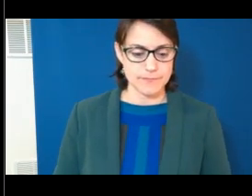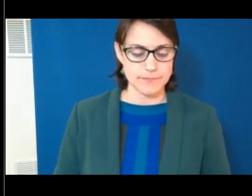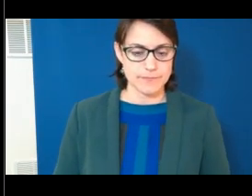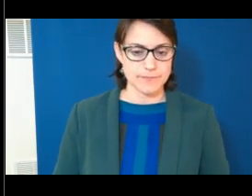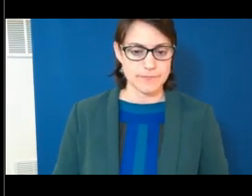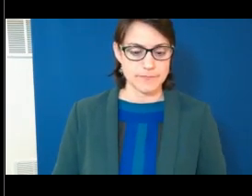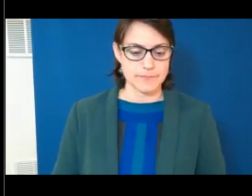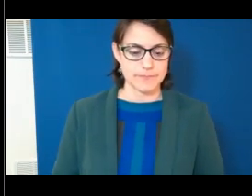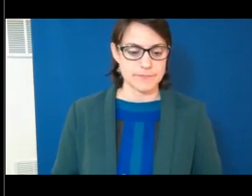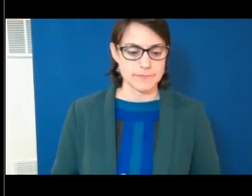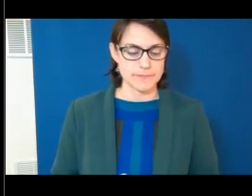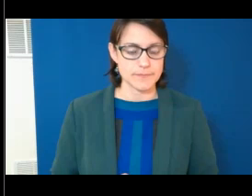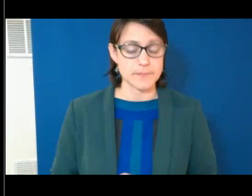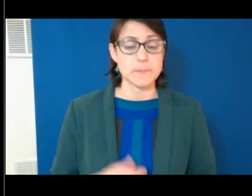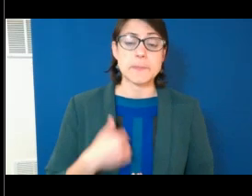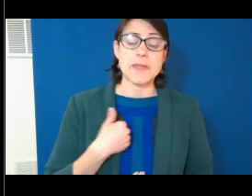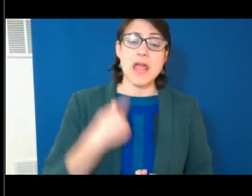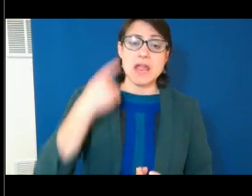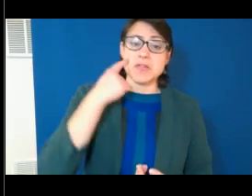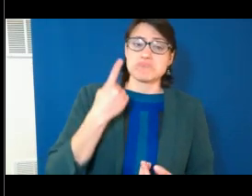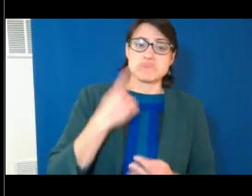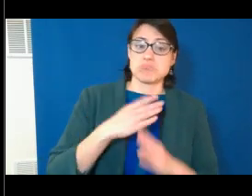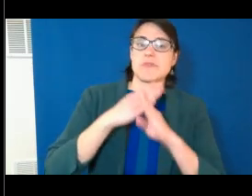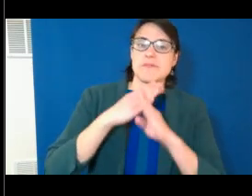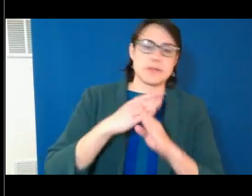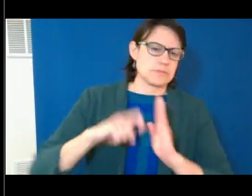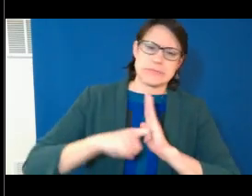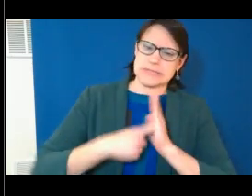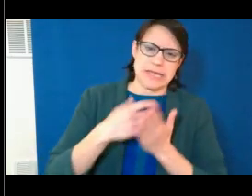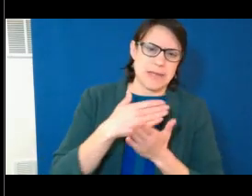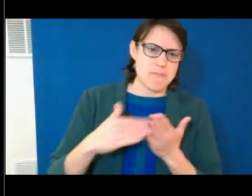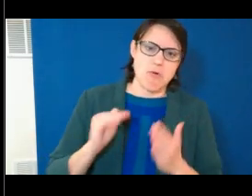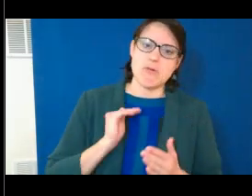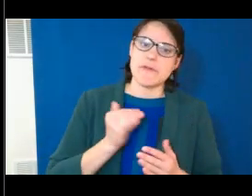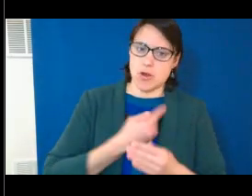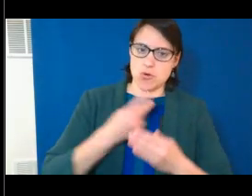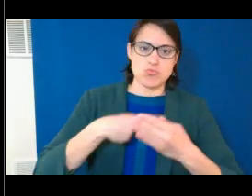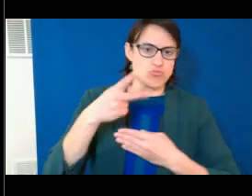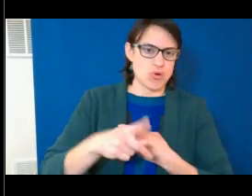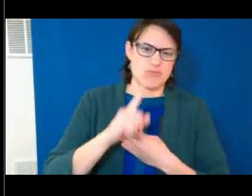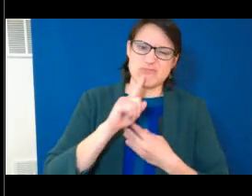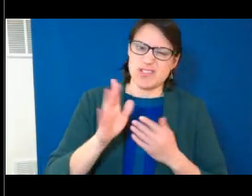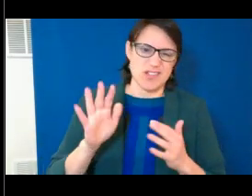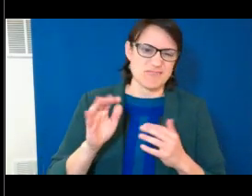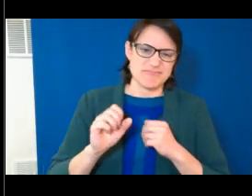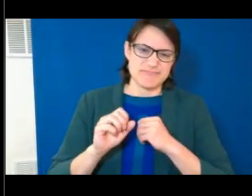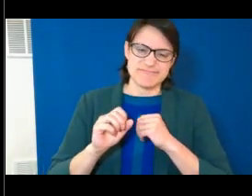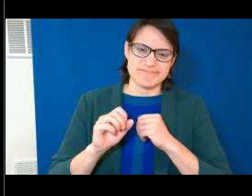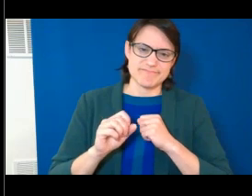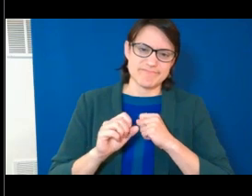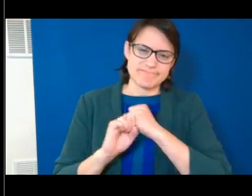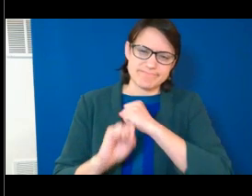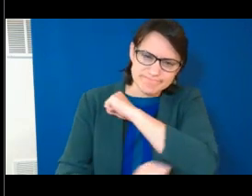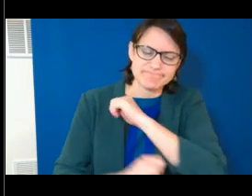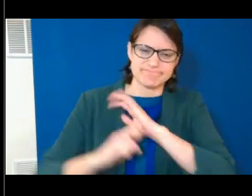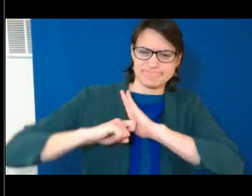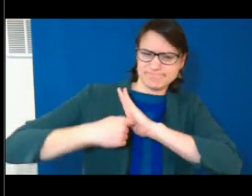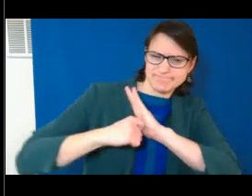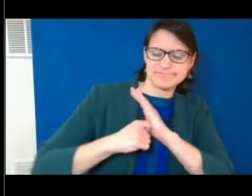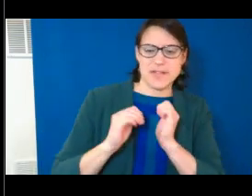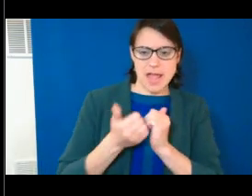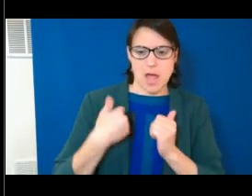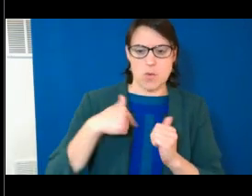Yeah, I can say that prevention is really a key component of our program. It's kind of the foundation of how we think about the issue. We talk